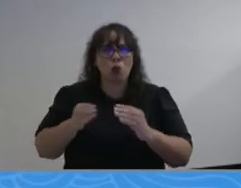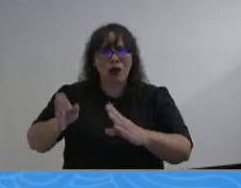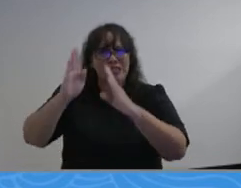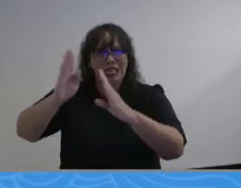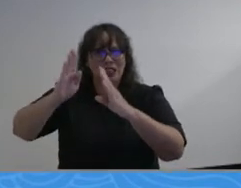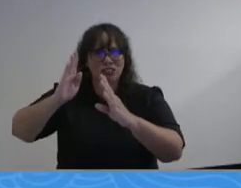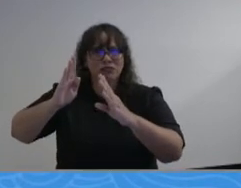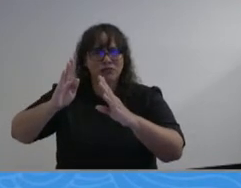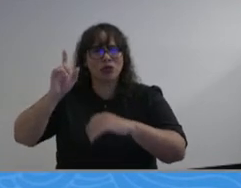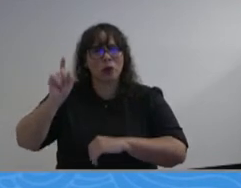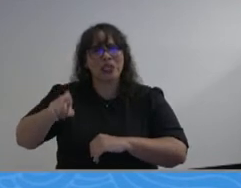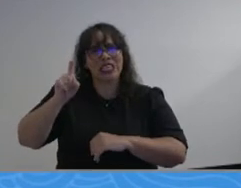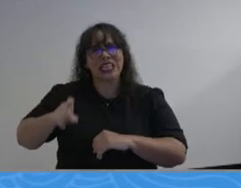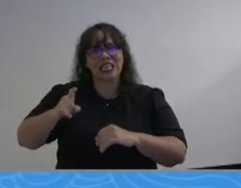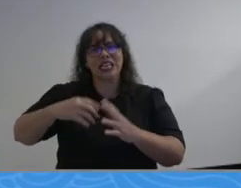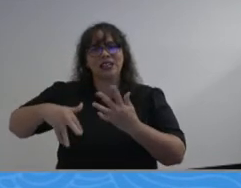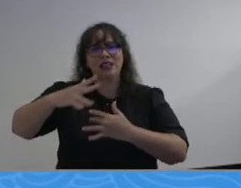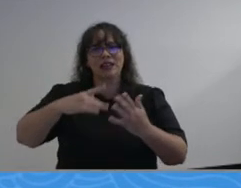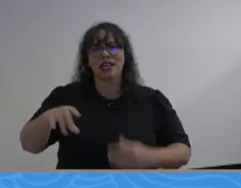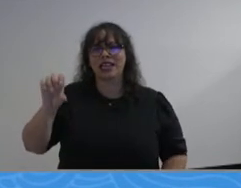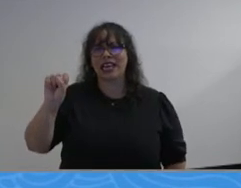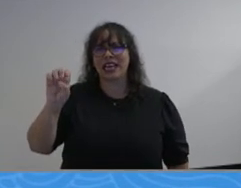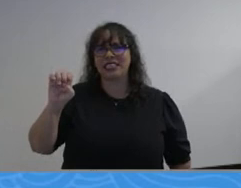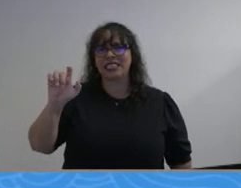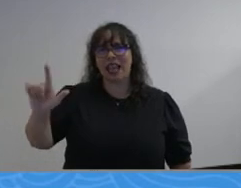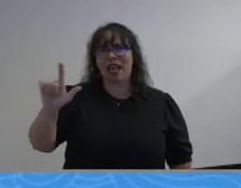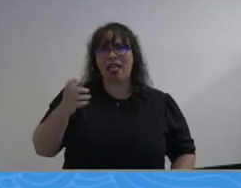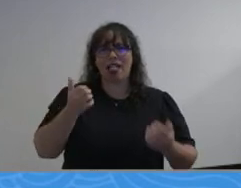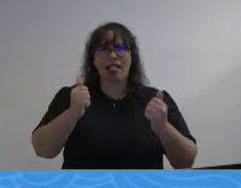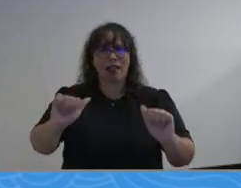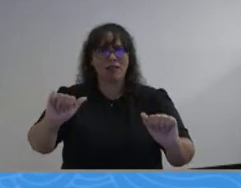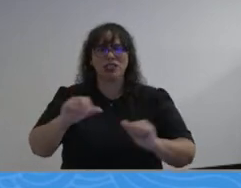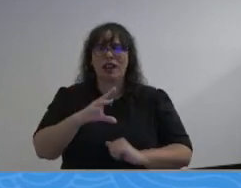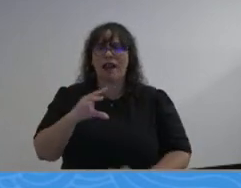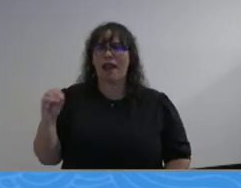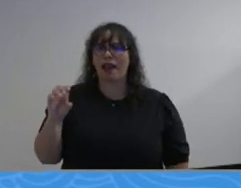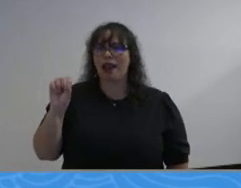place around our SEL efforts and also around our SEL